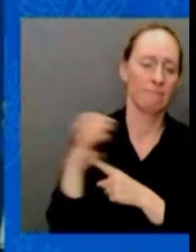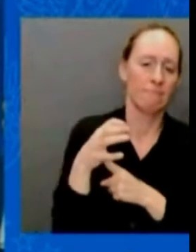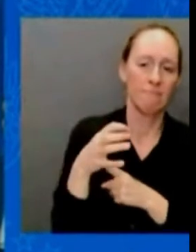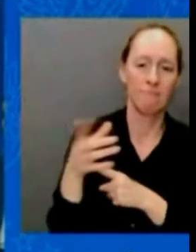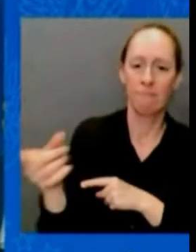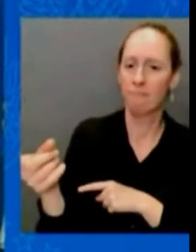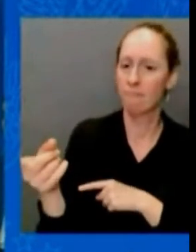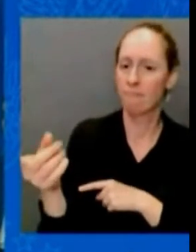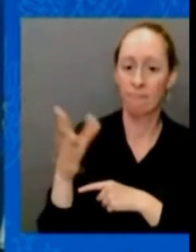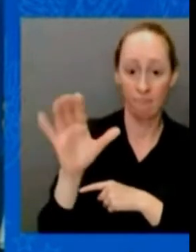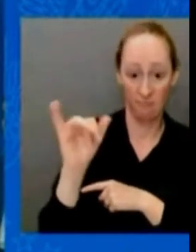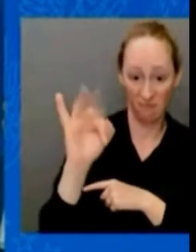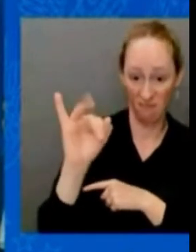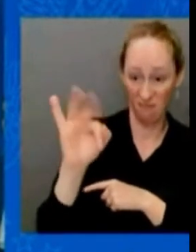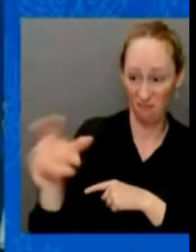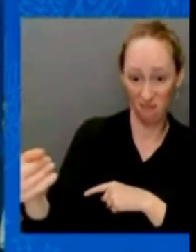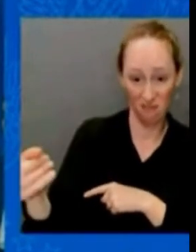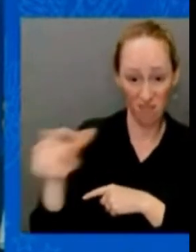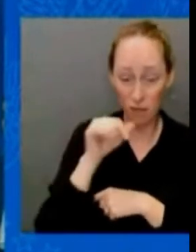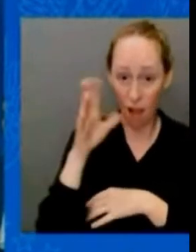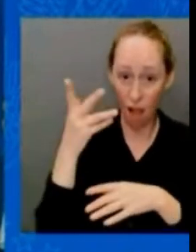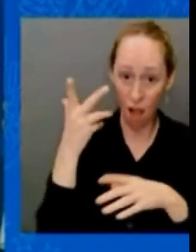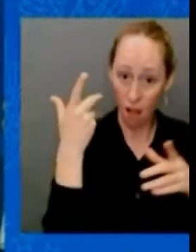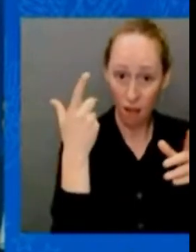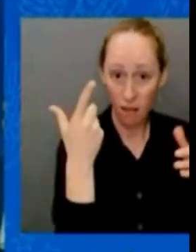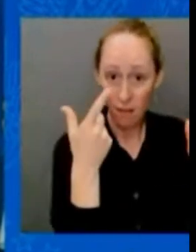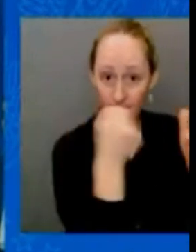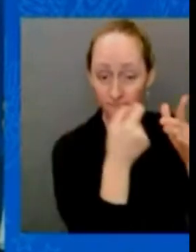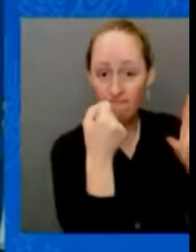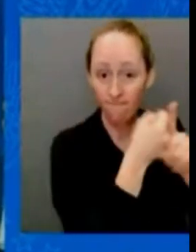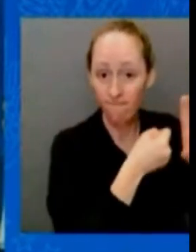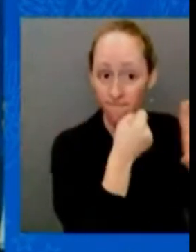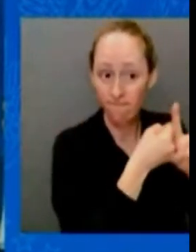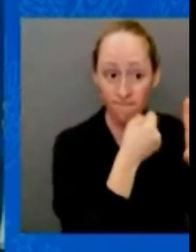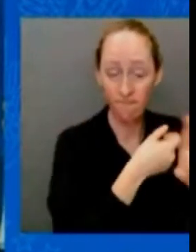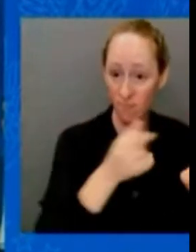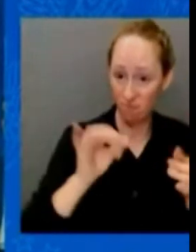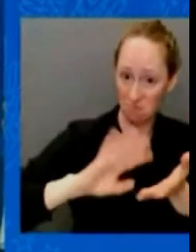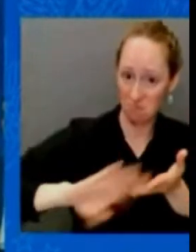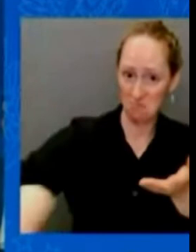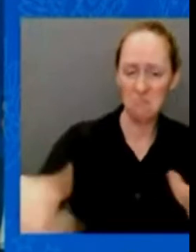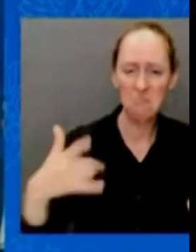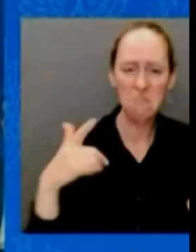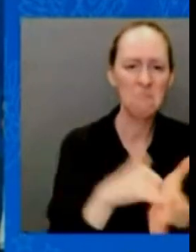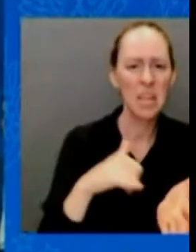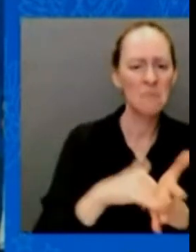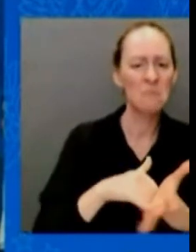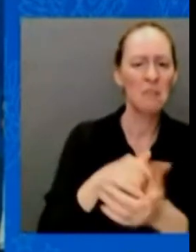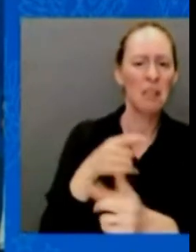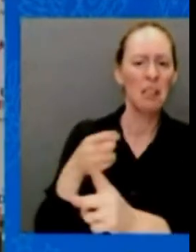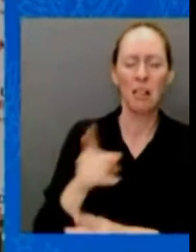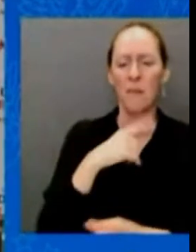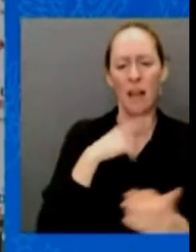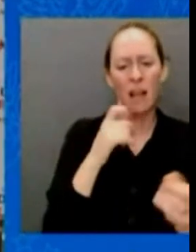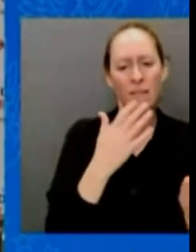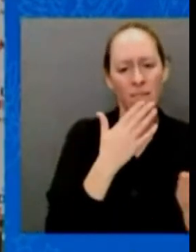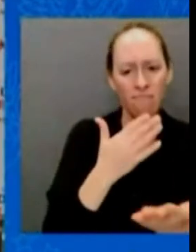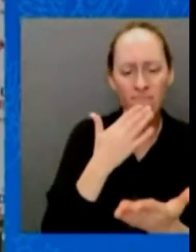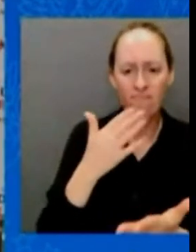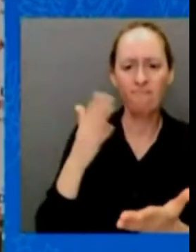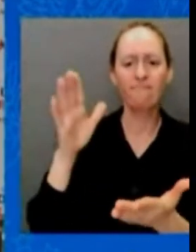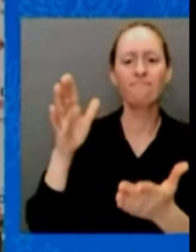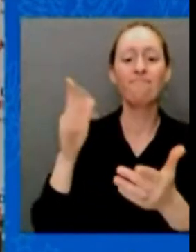celebrating today. I also want to thank your great county executive, Ryan McMahon. Where's Ryan?